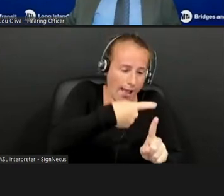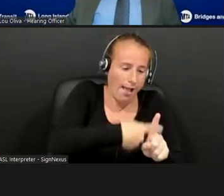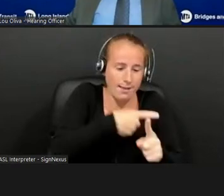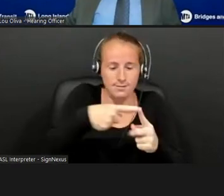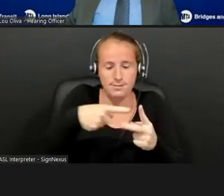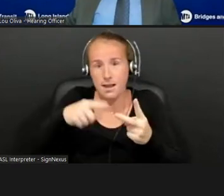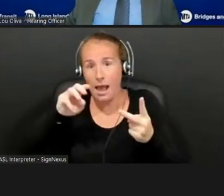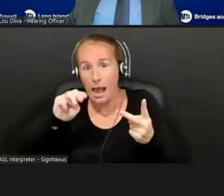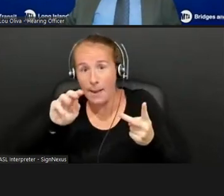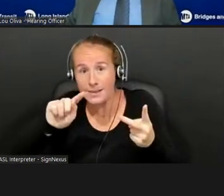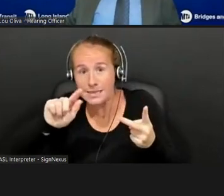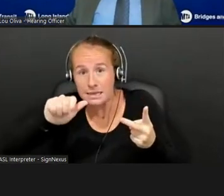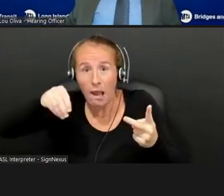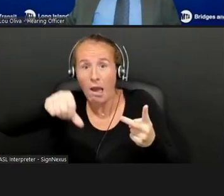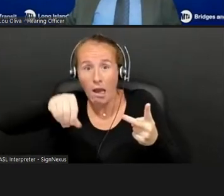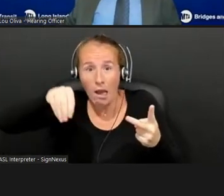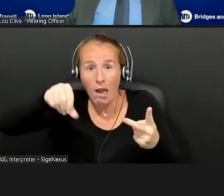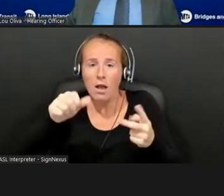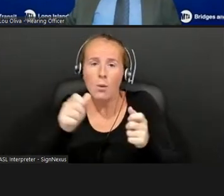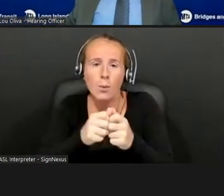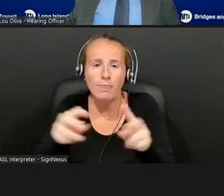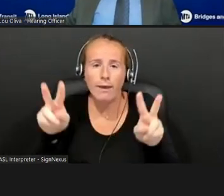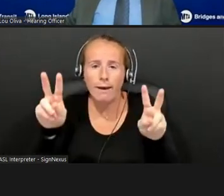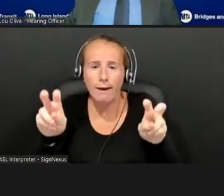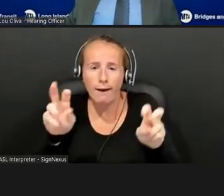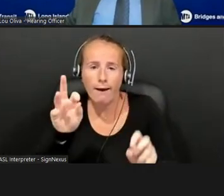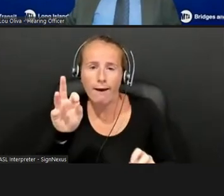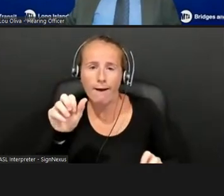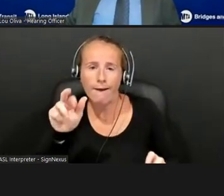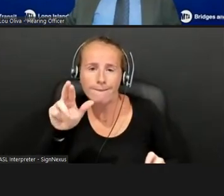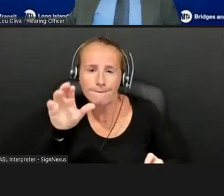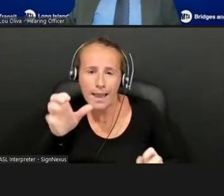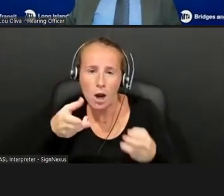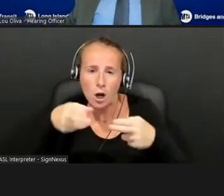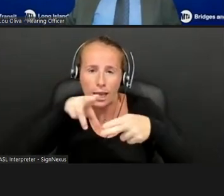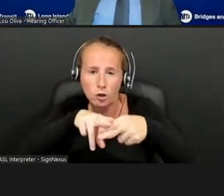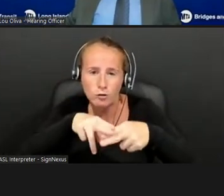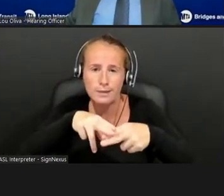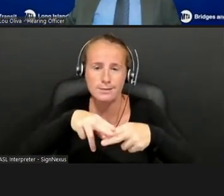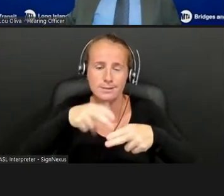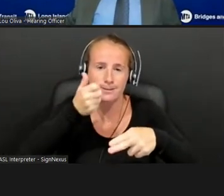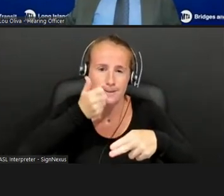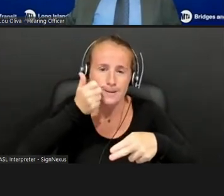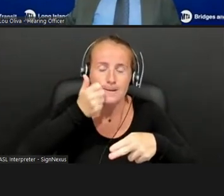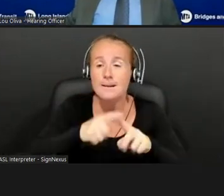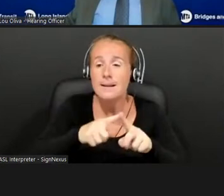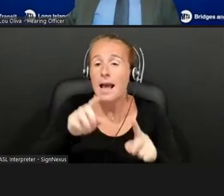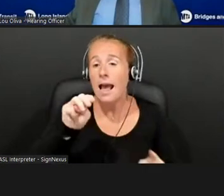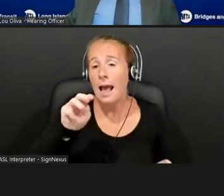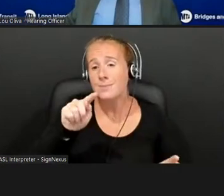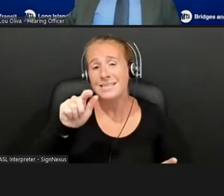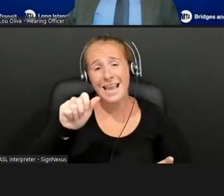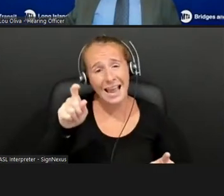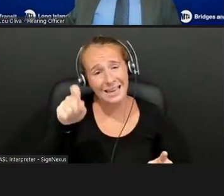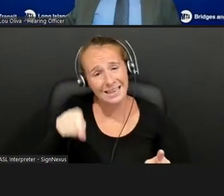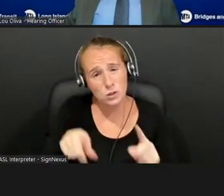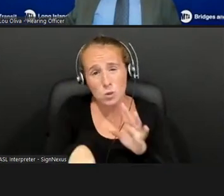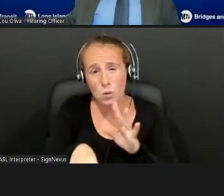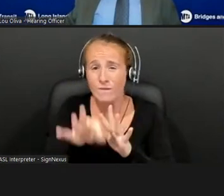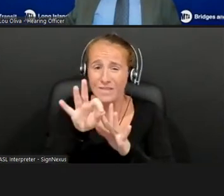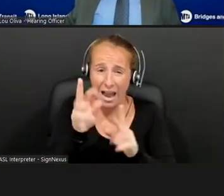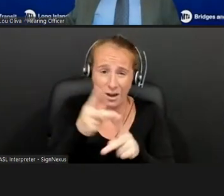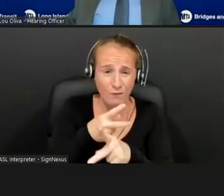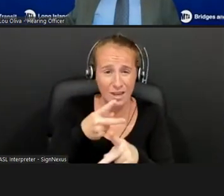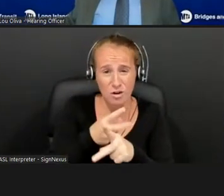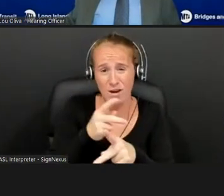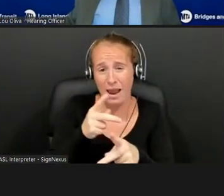MTA with your so-called Fair increases on a regular basis the MTA needs to find other ways to make sources of